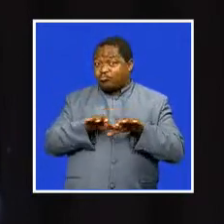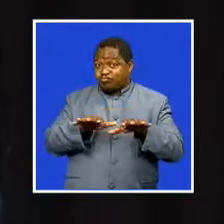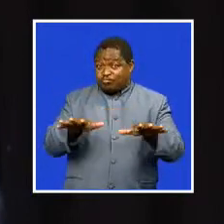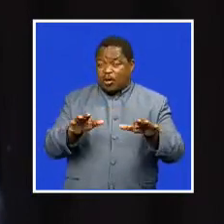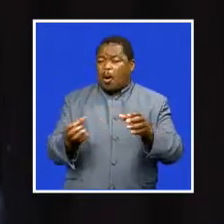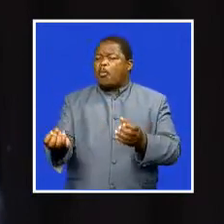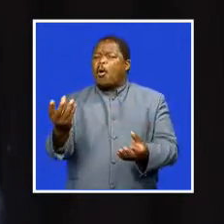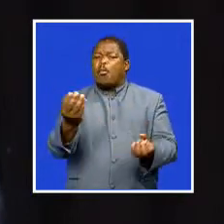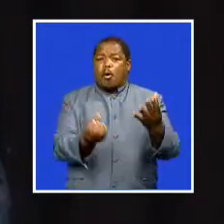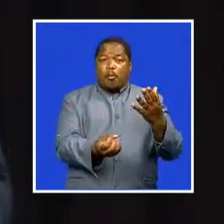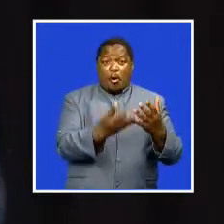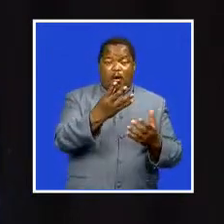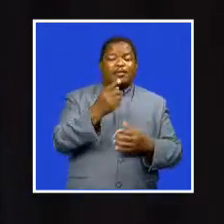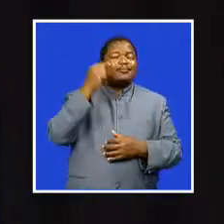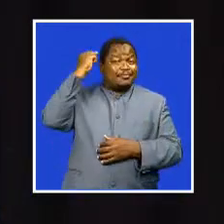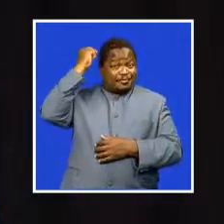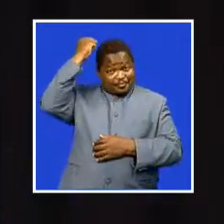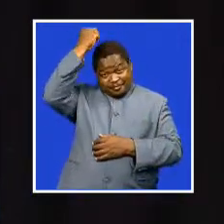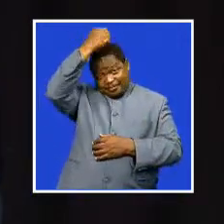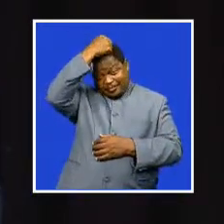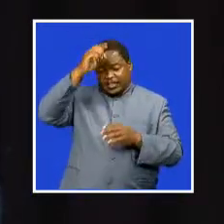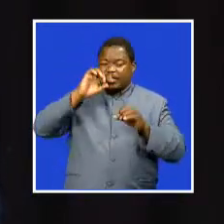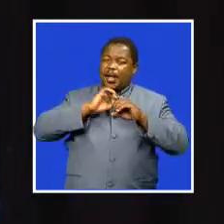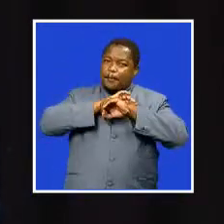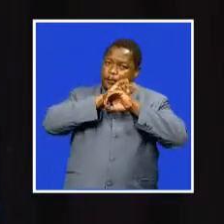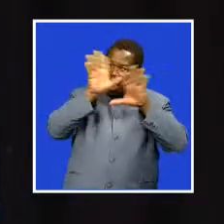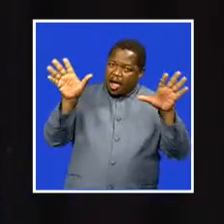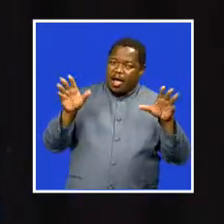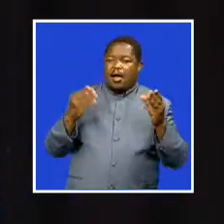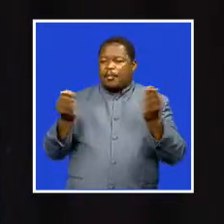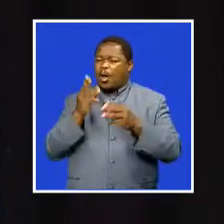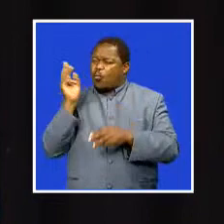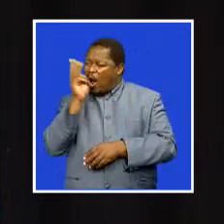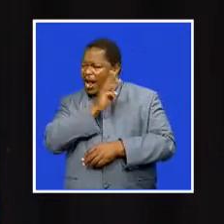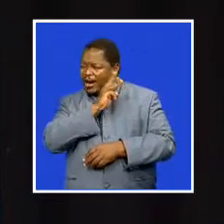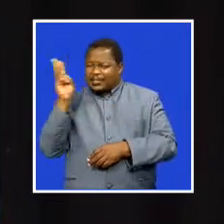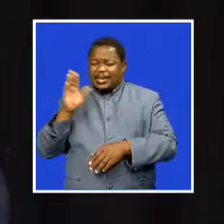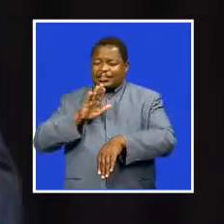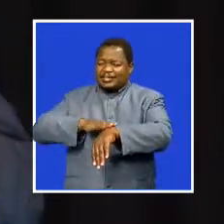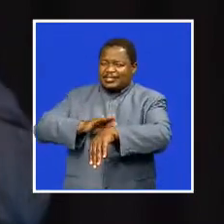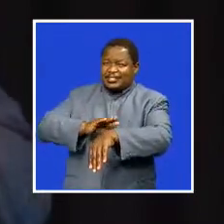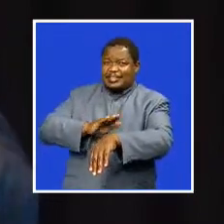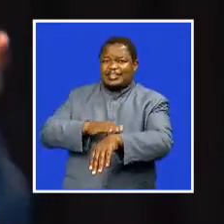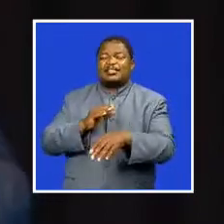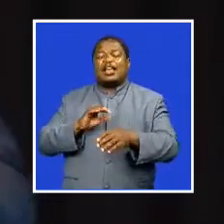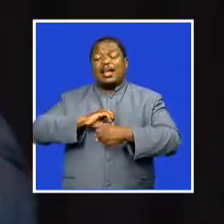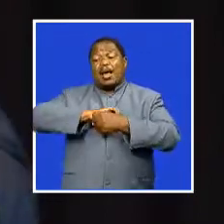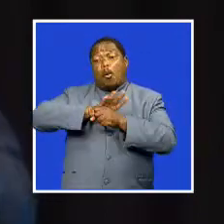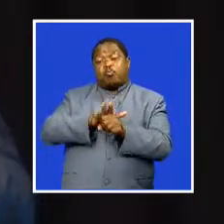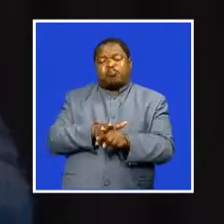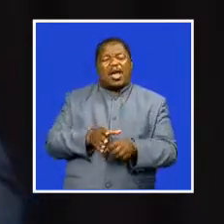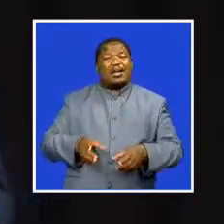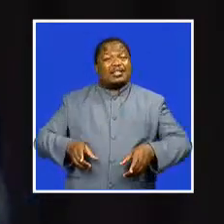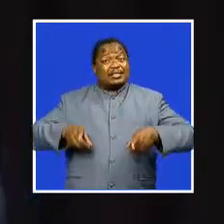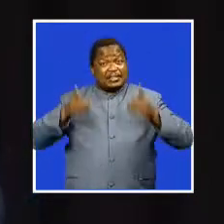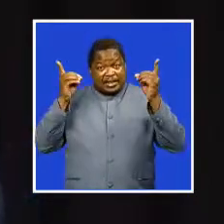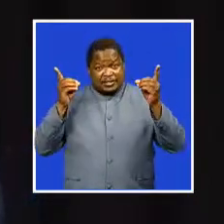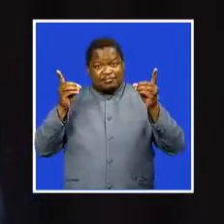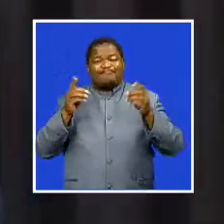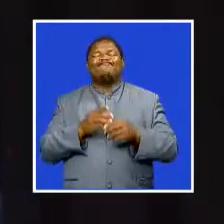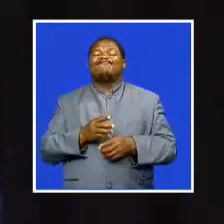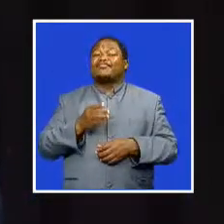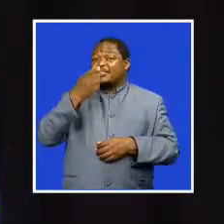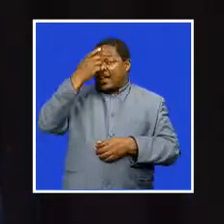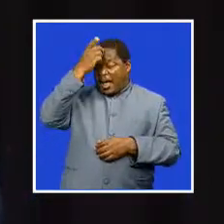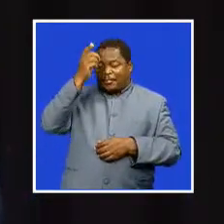kwakhiwe emabandla libandla libe liholwa nguye umhlonishwa DPM nelinemati ema teams